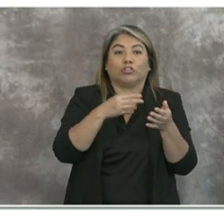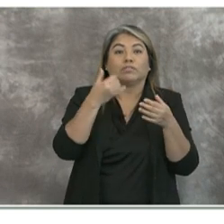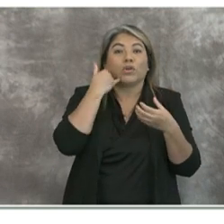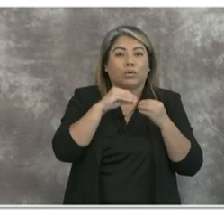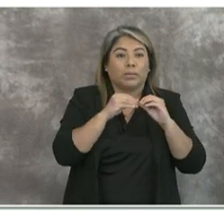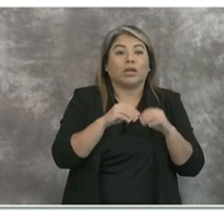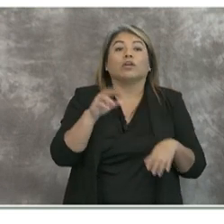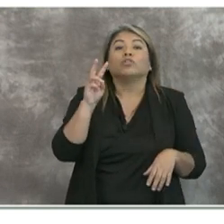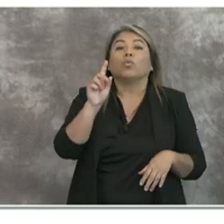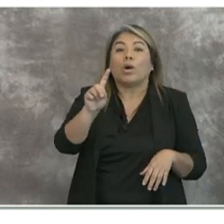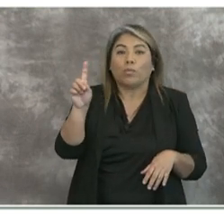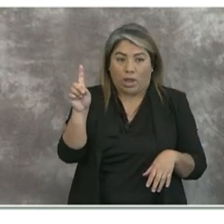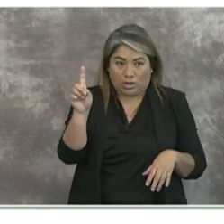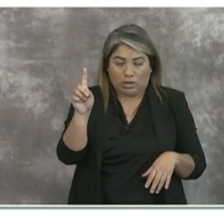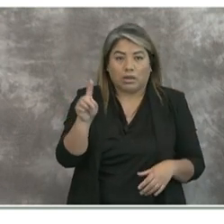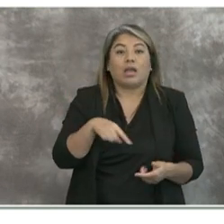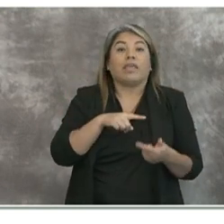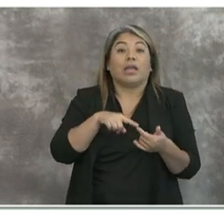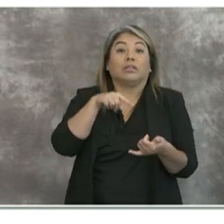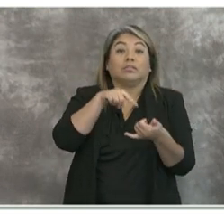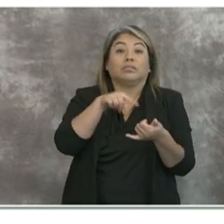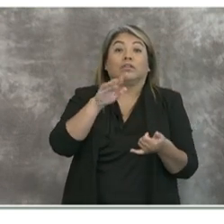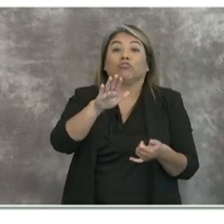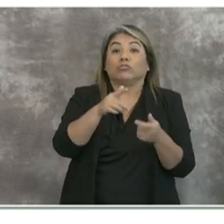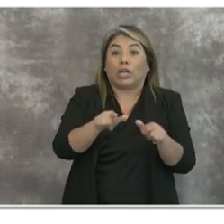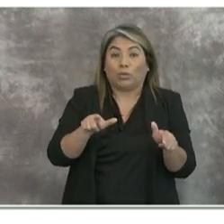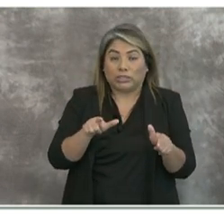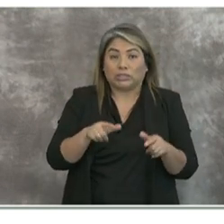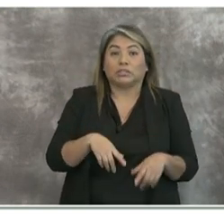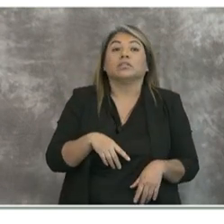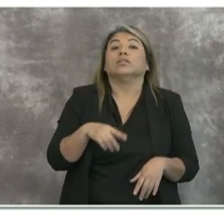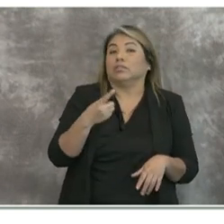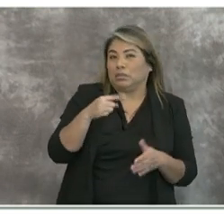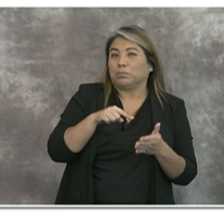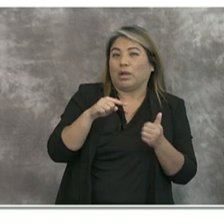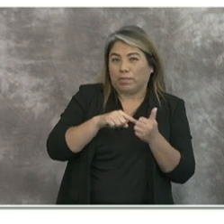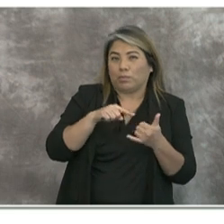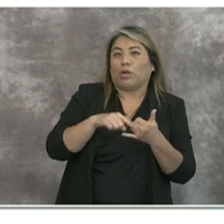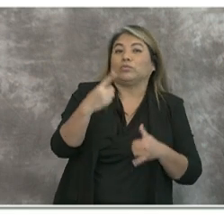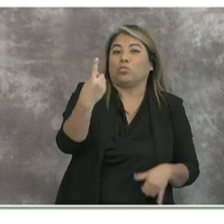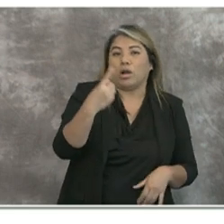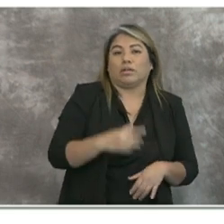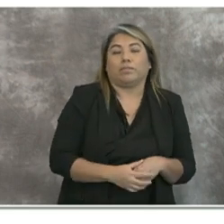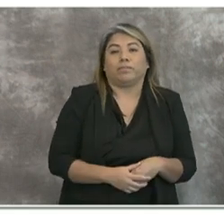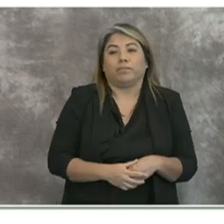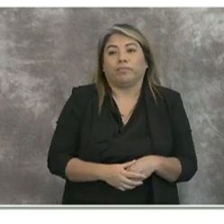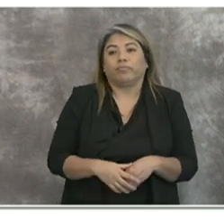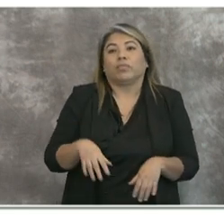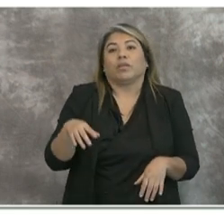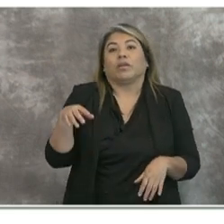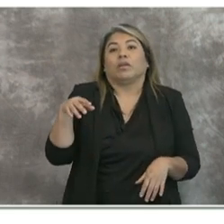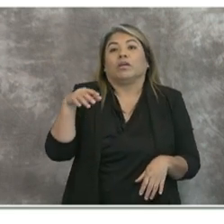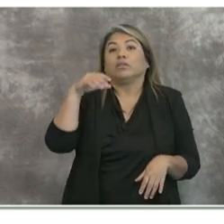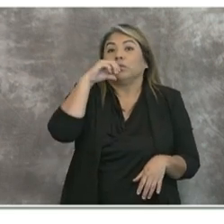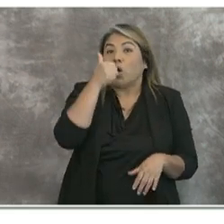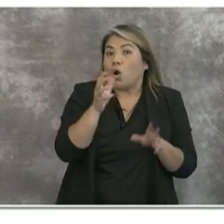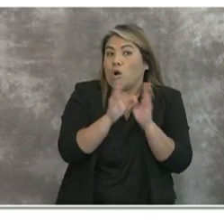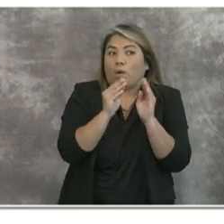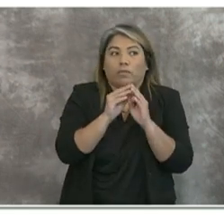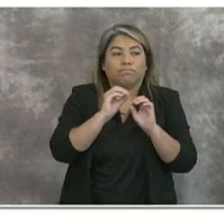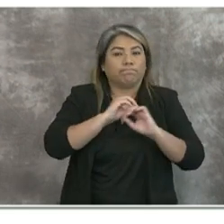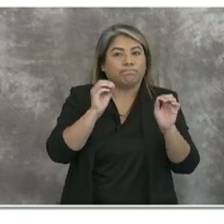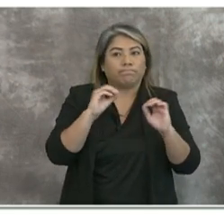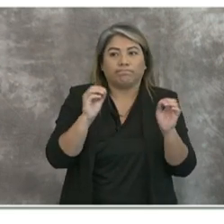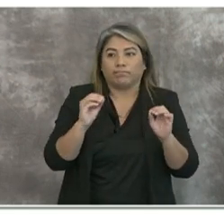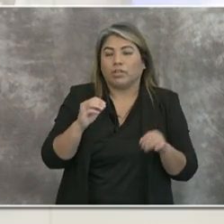211 and then selecting your language and pressing 1. We will not be holding a media briefing tomorrow, as we will